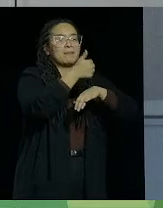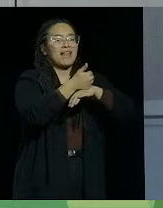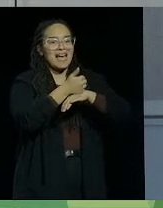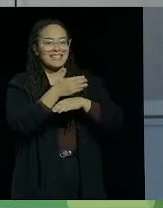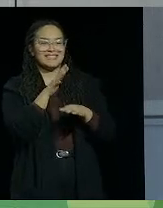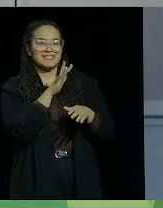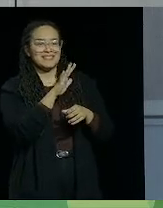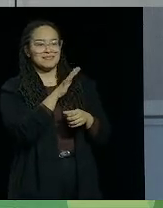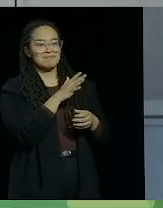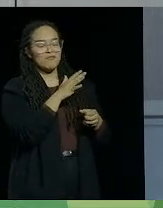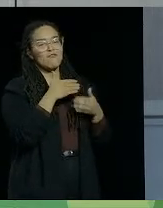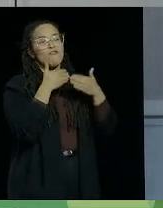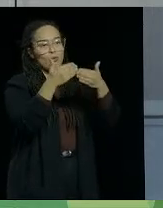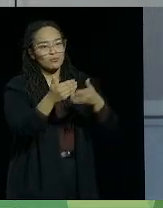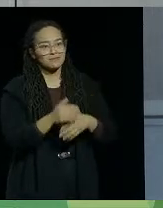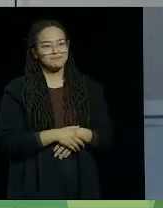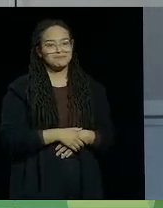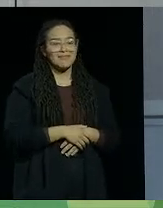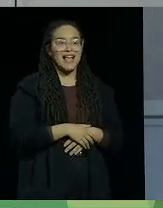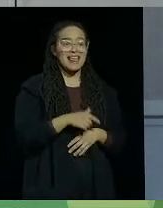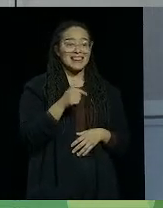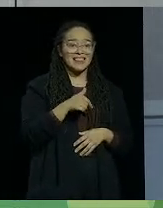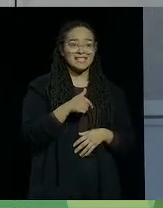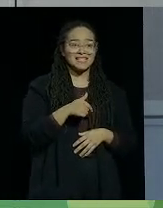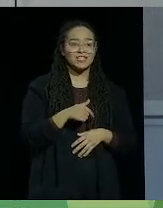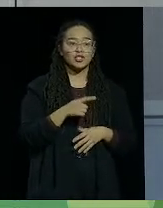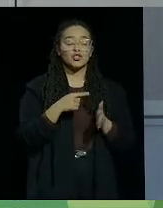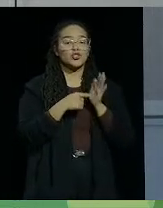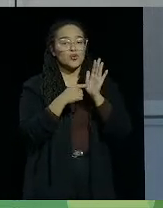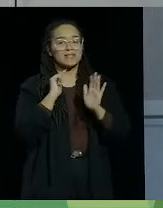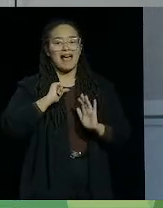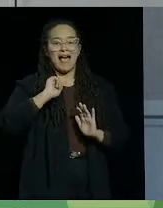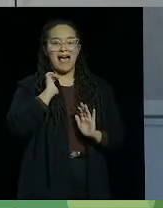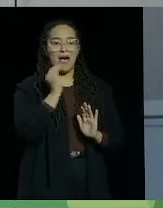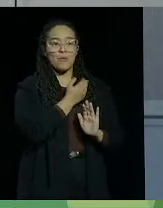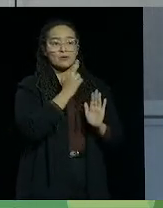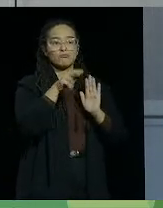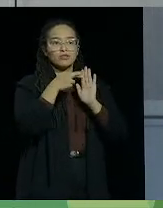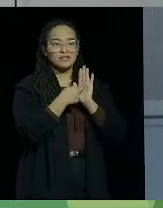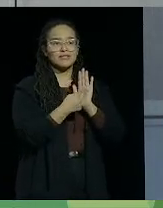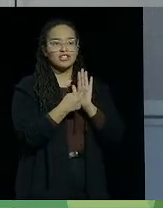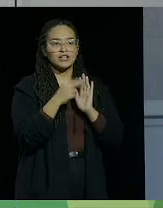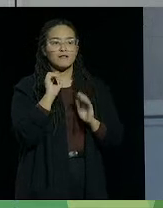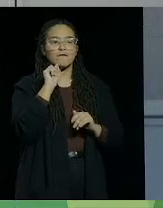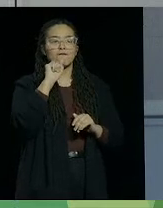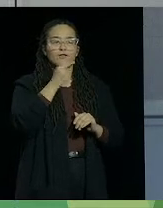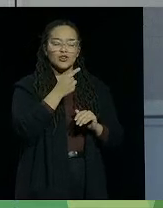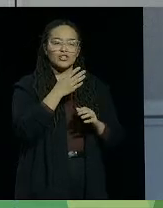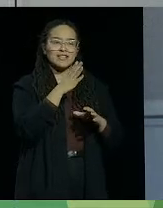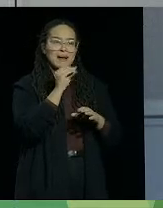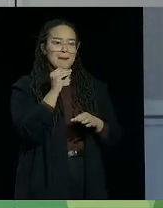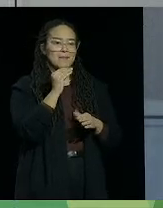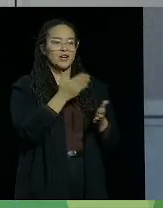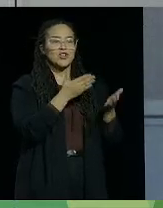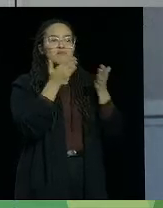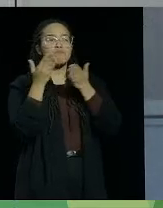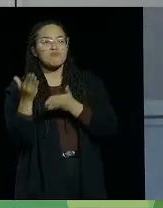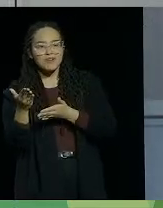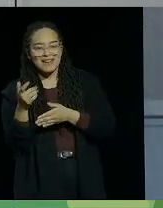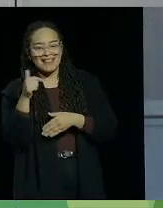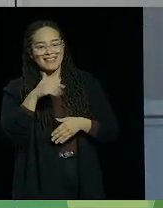our leadership position as the first company globally to have brought a Matter-enabled home appliance to the